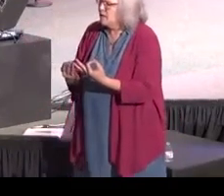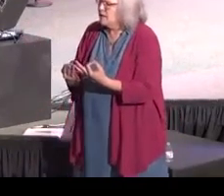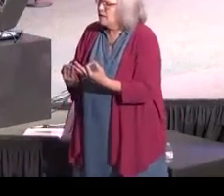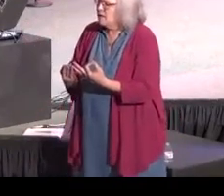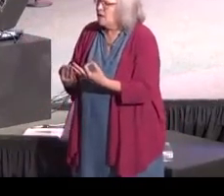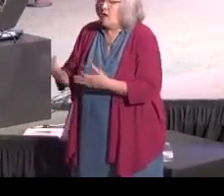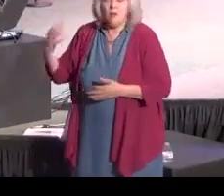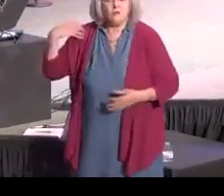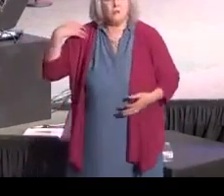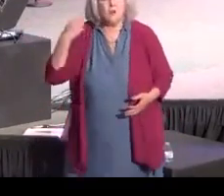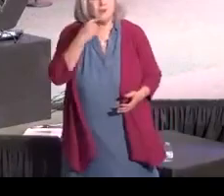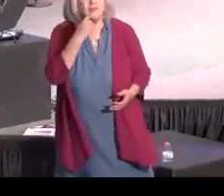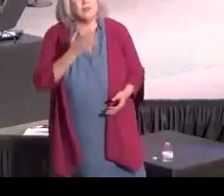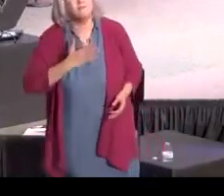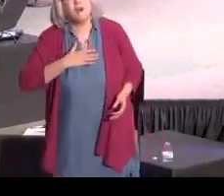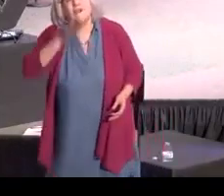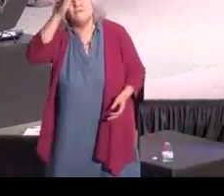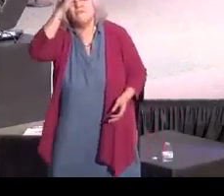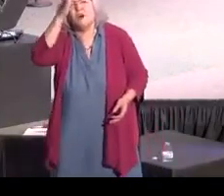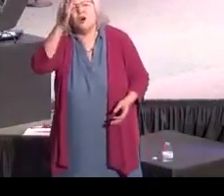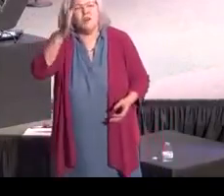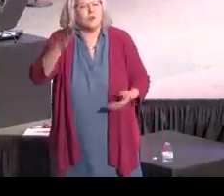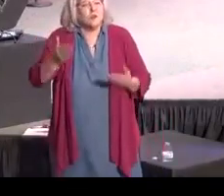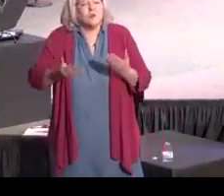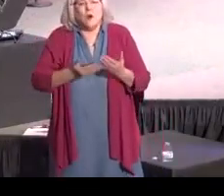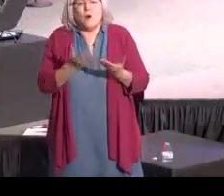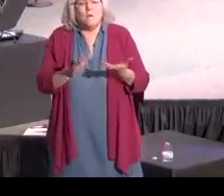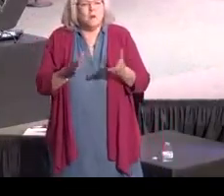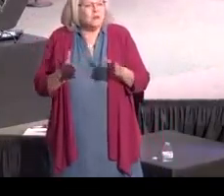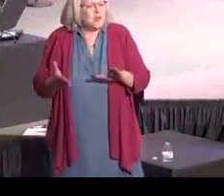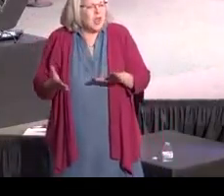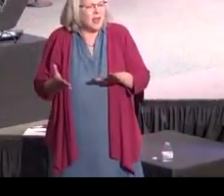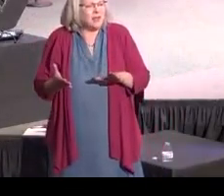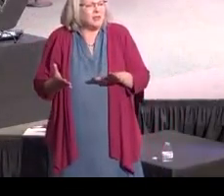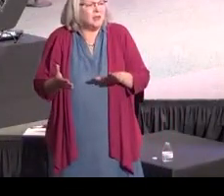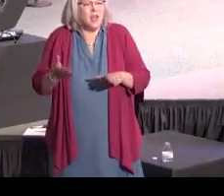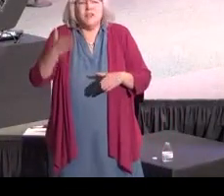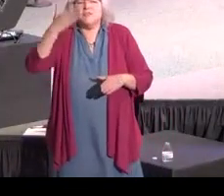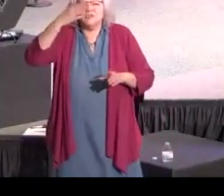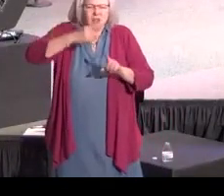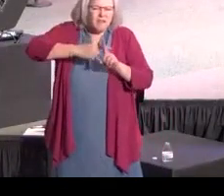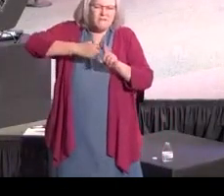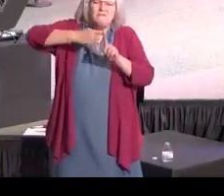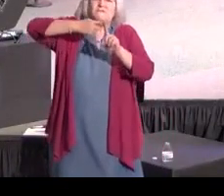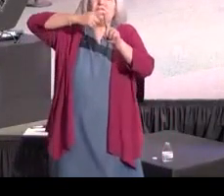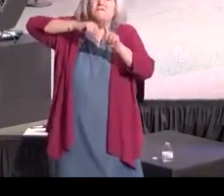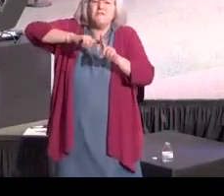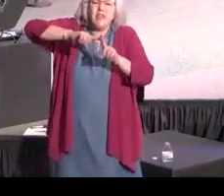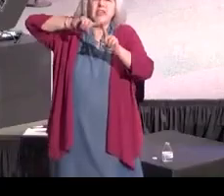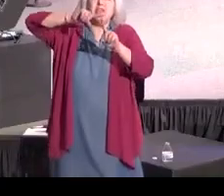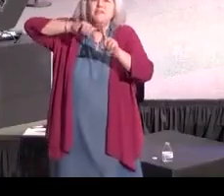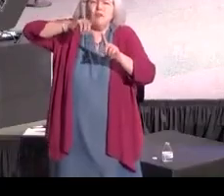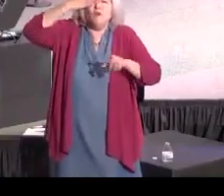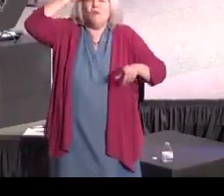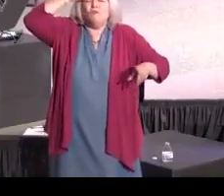bed, suffering from fever and dysentery. And I'm sure they did everything they could do to try to heal this guy.